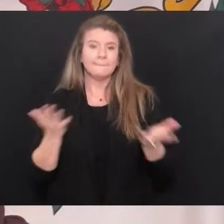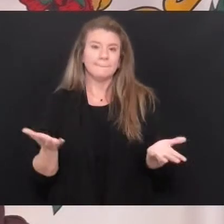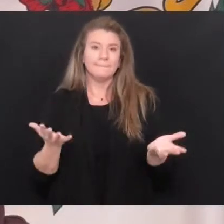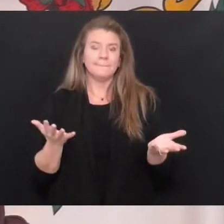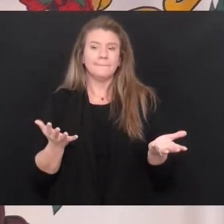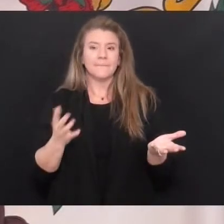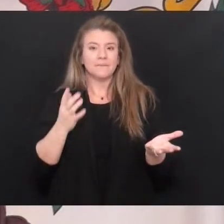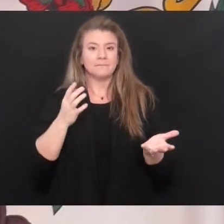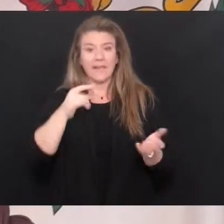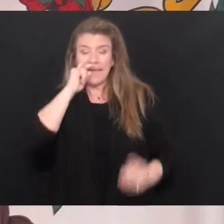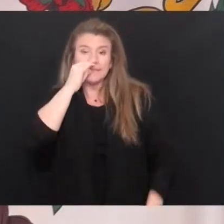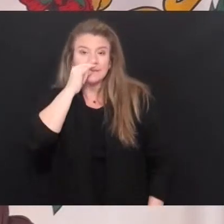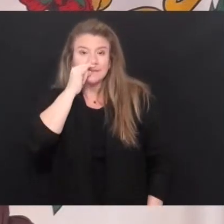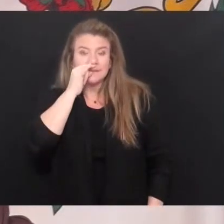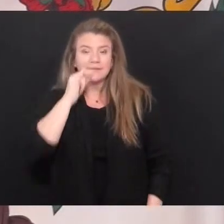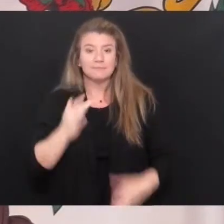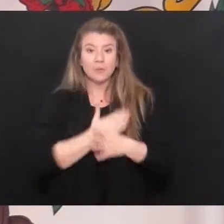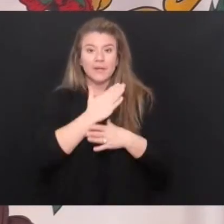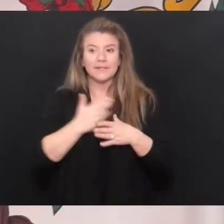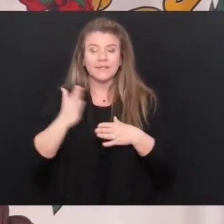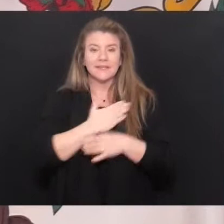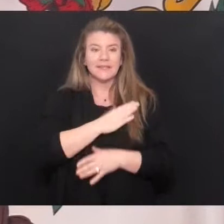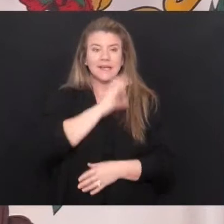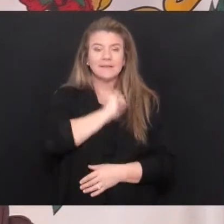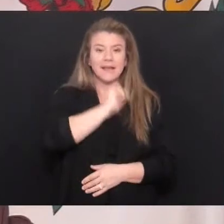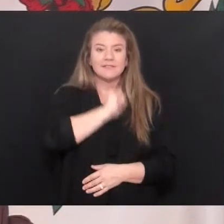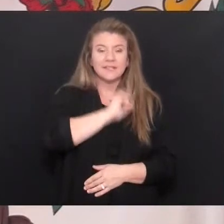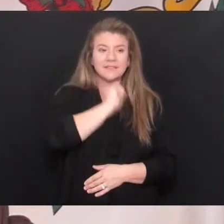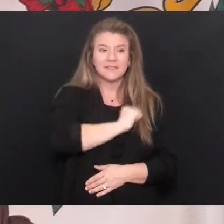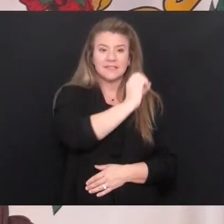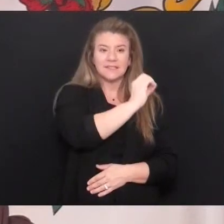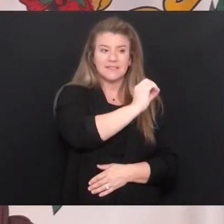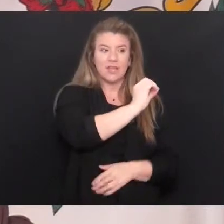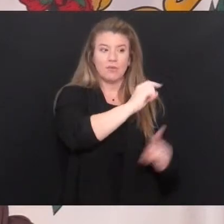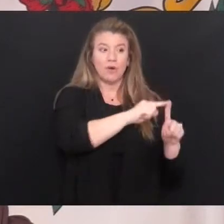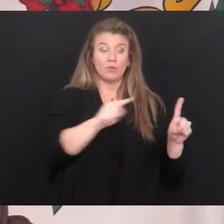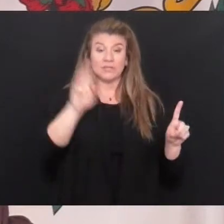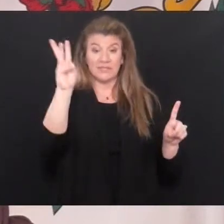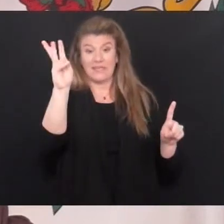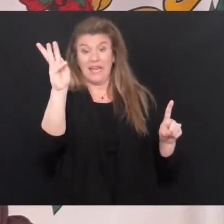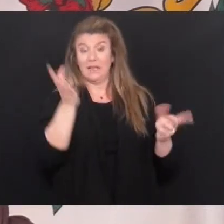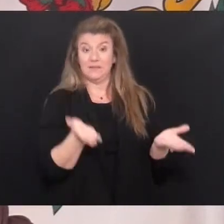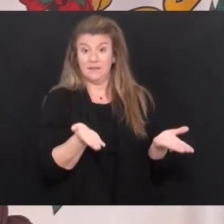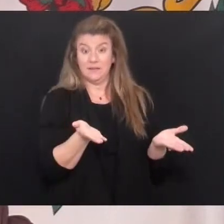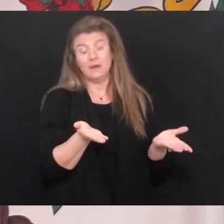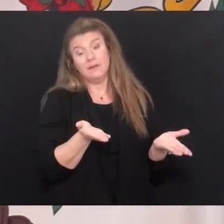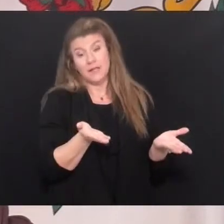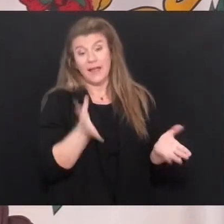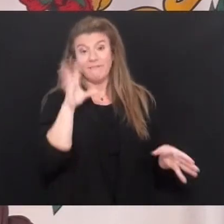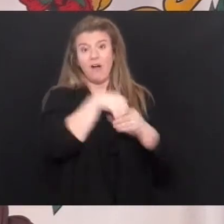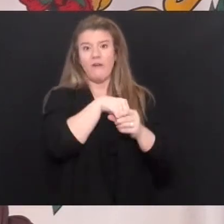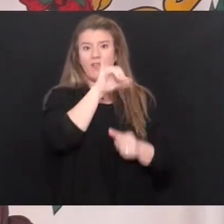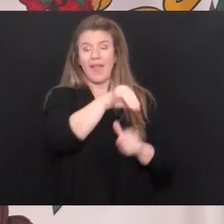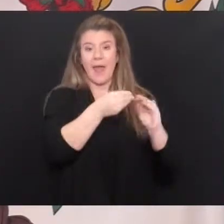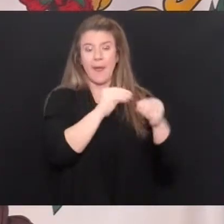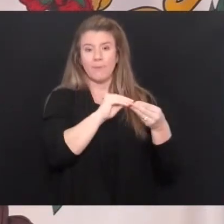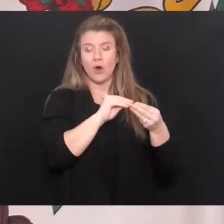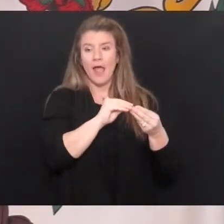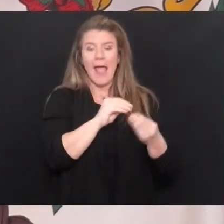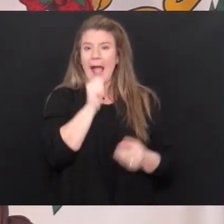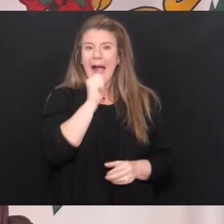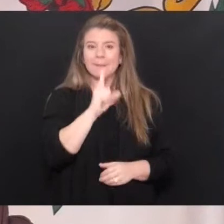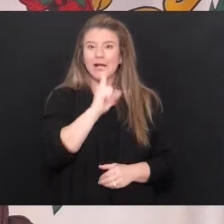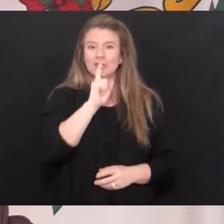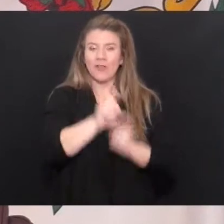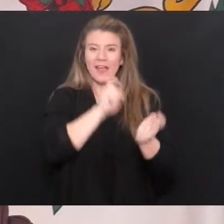many of kids that are between age 0 and 16. So I don't know exactly what that